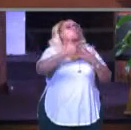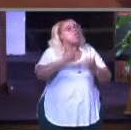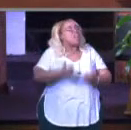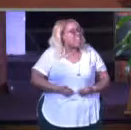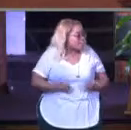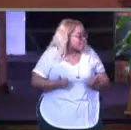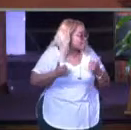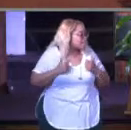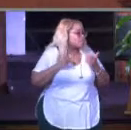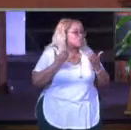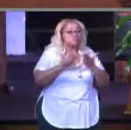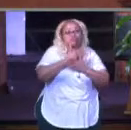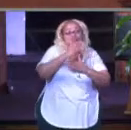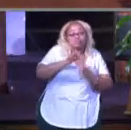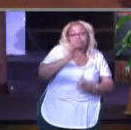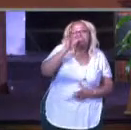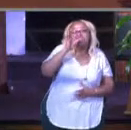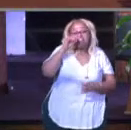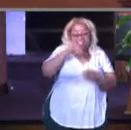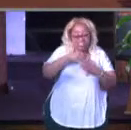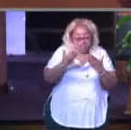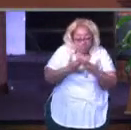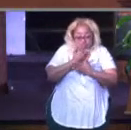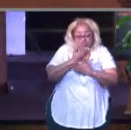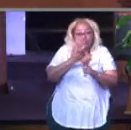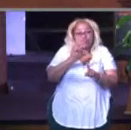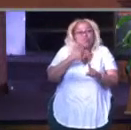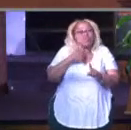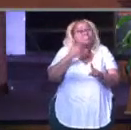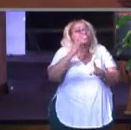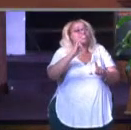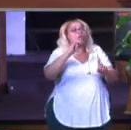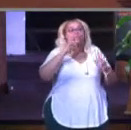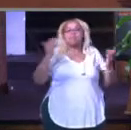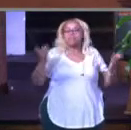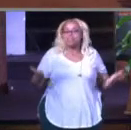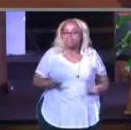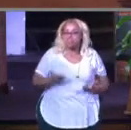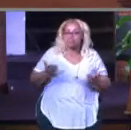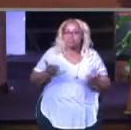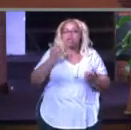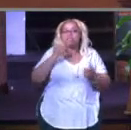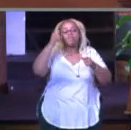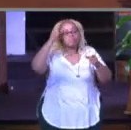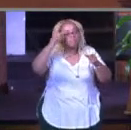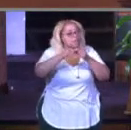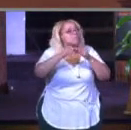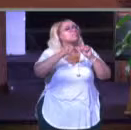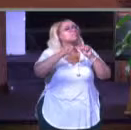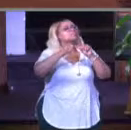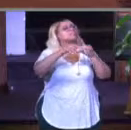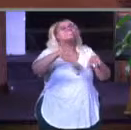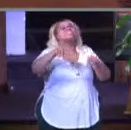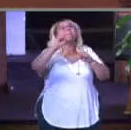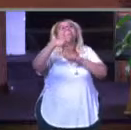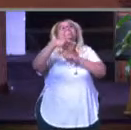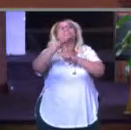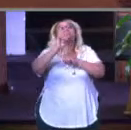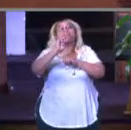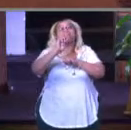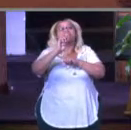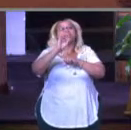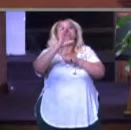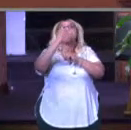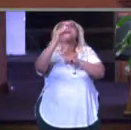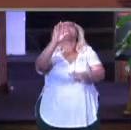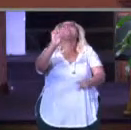life in a new spirit. And then in that newness, we still have to be present. and be mindful. Take up space